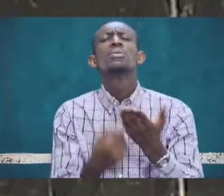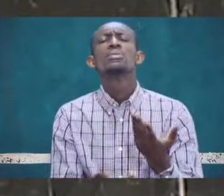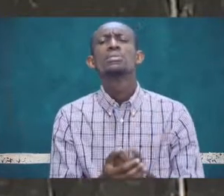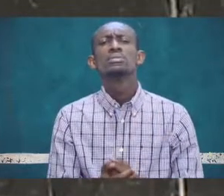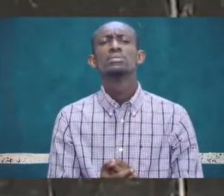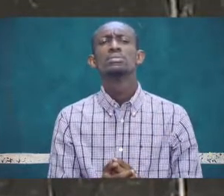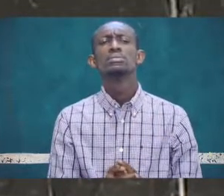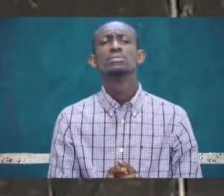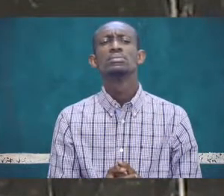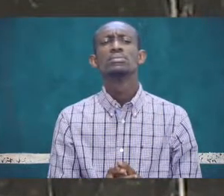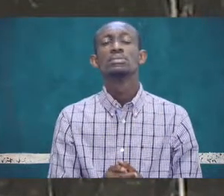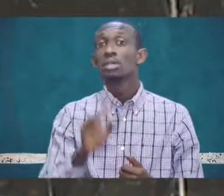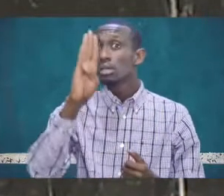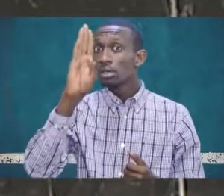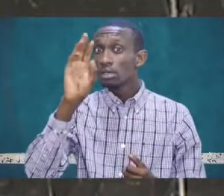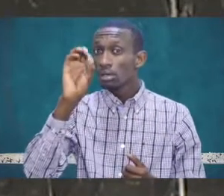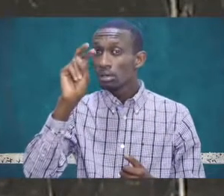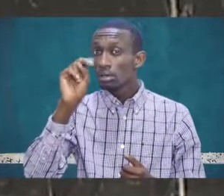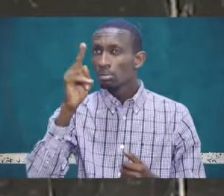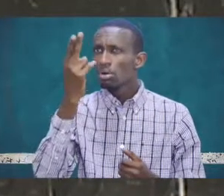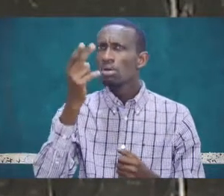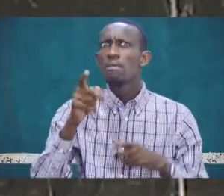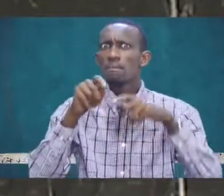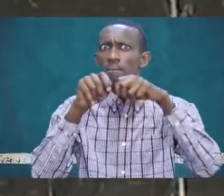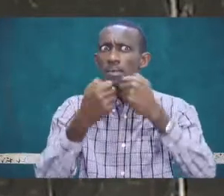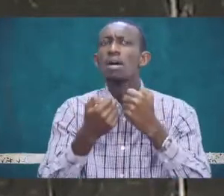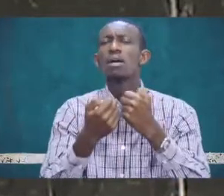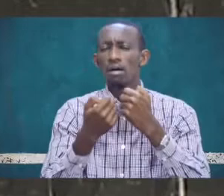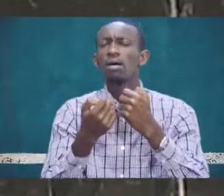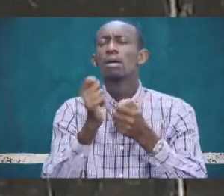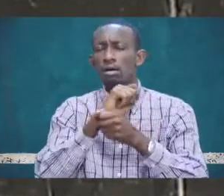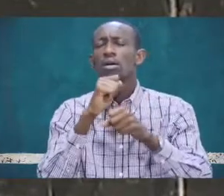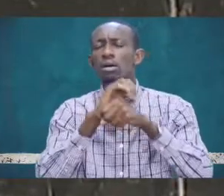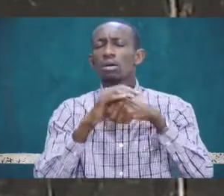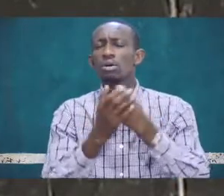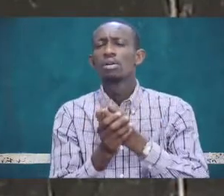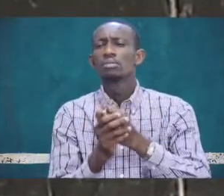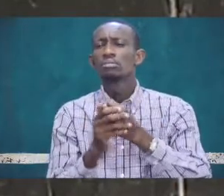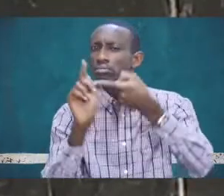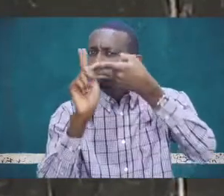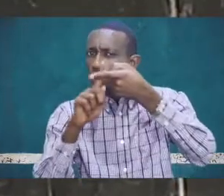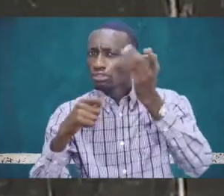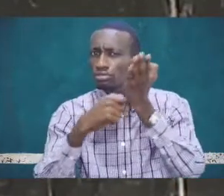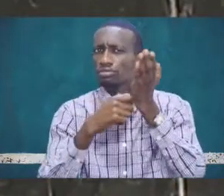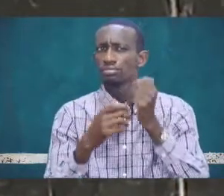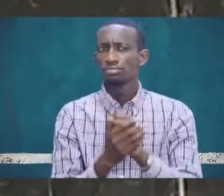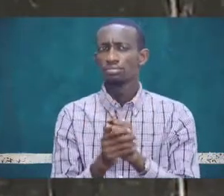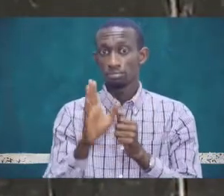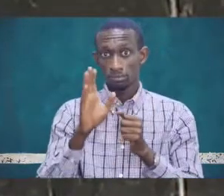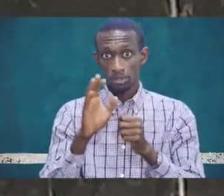is this bond breaks, usually to neutralize the positive charge. And that one will